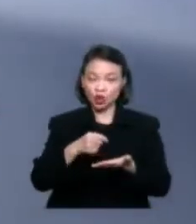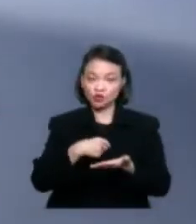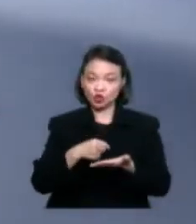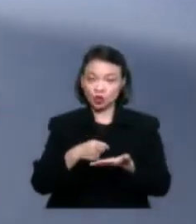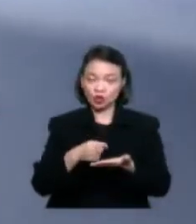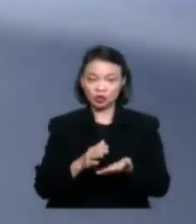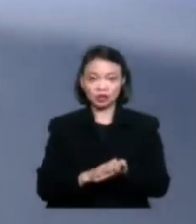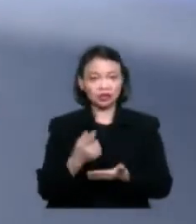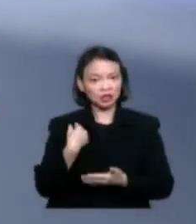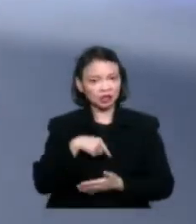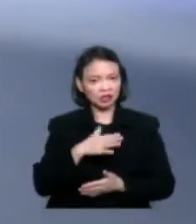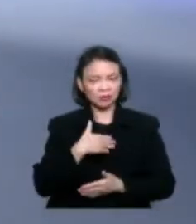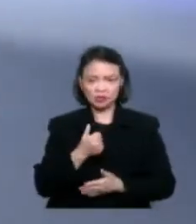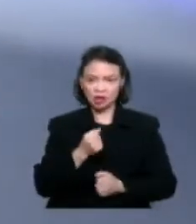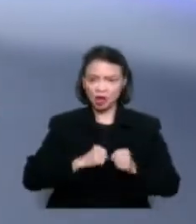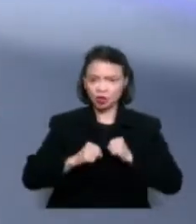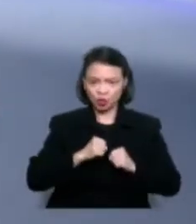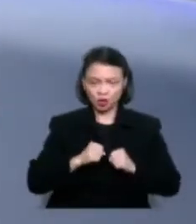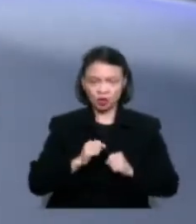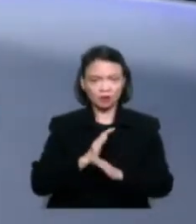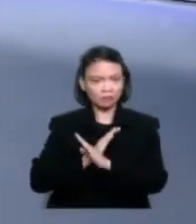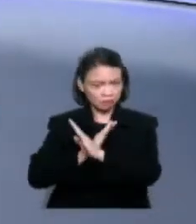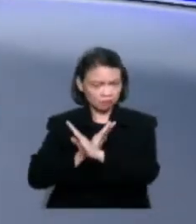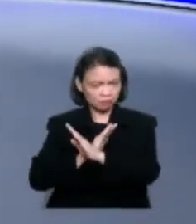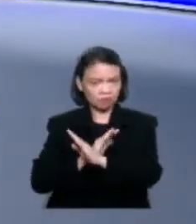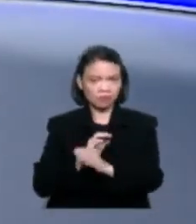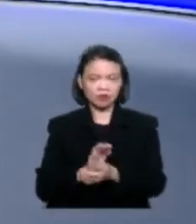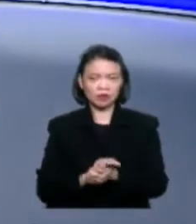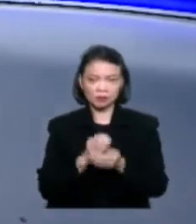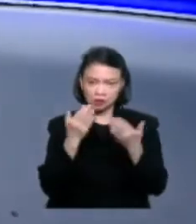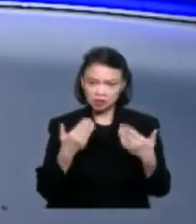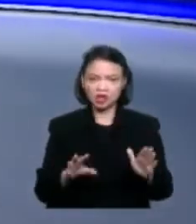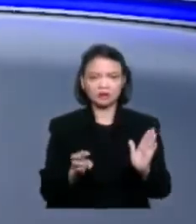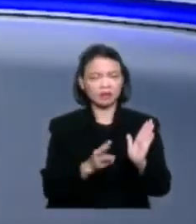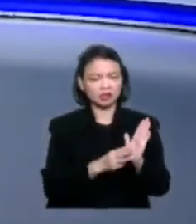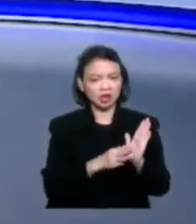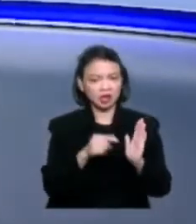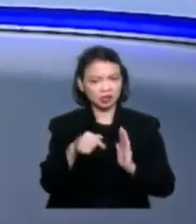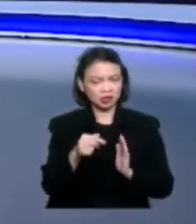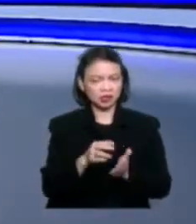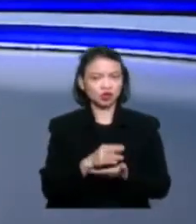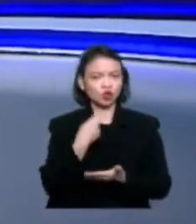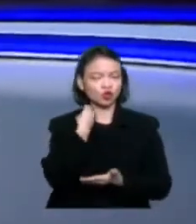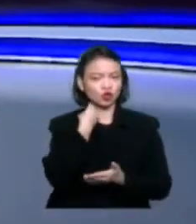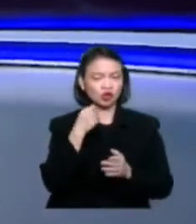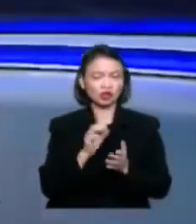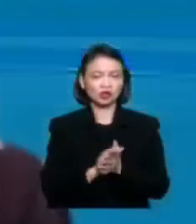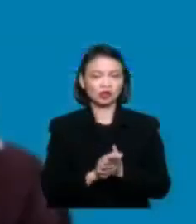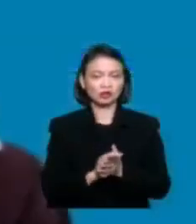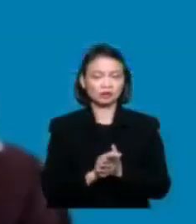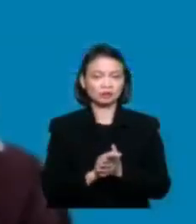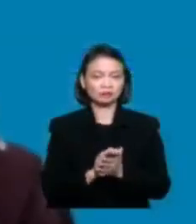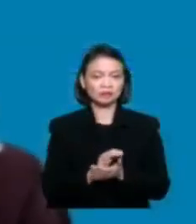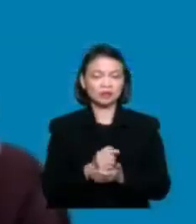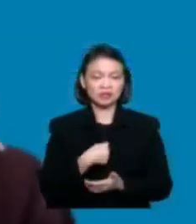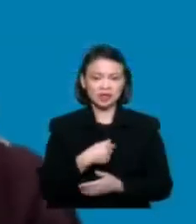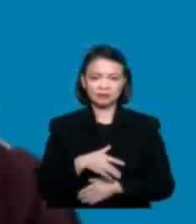problems? Dr. Parani. Thank you, Ibu. And I think this also touched close to your